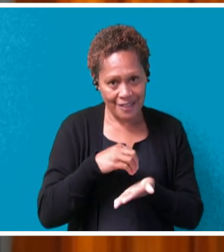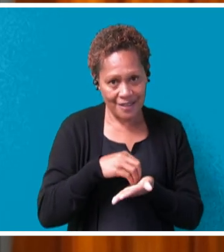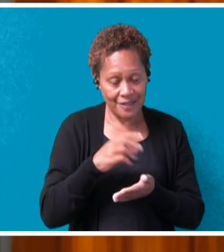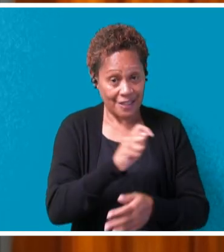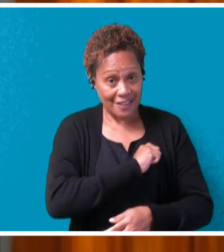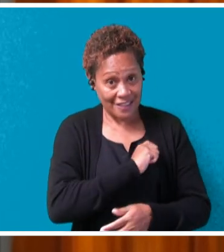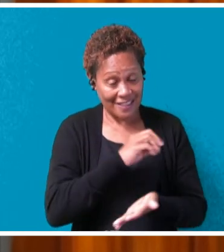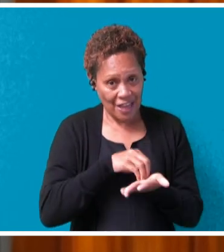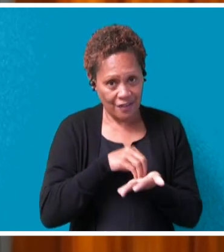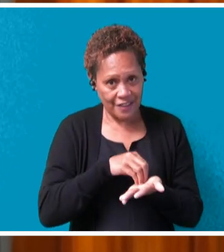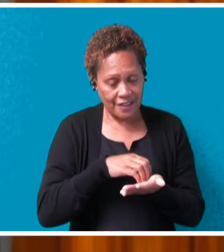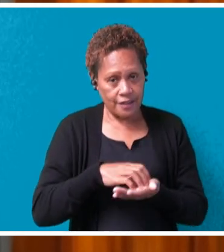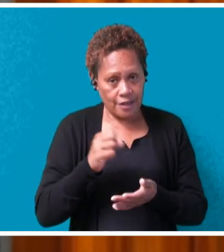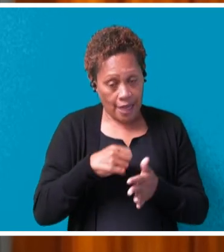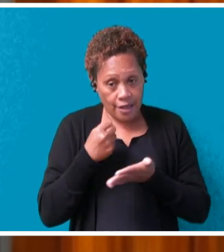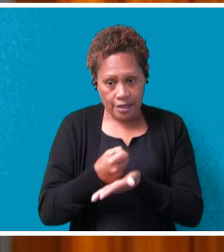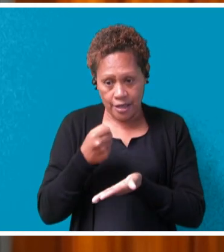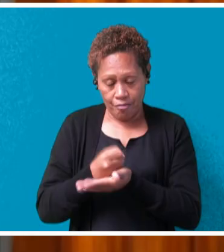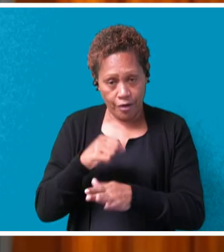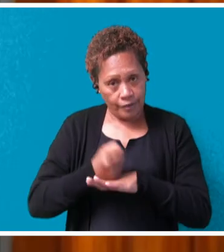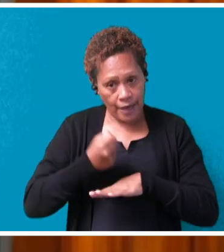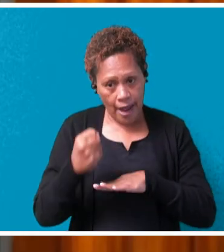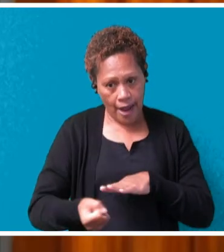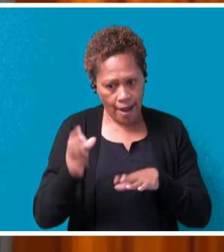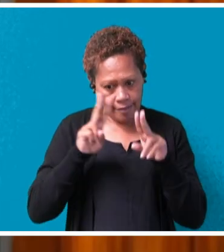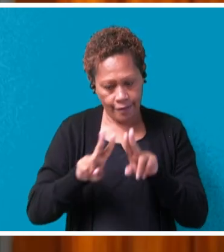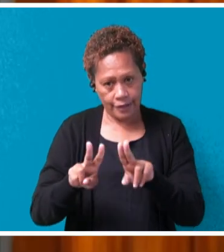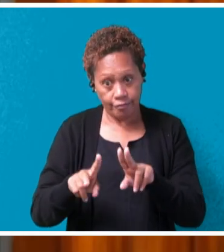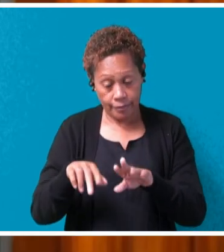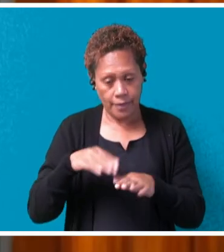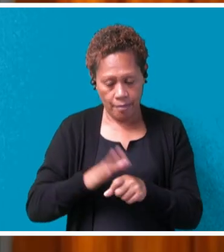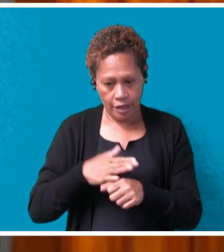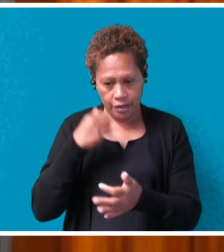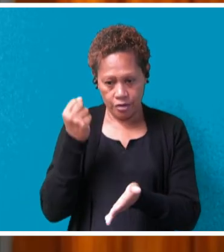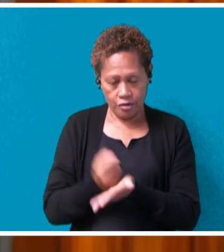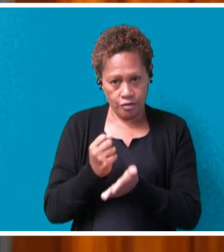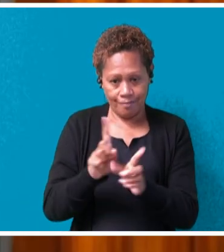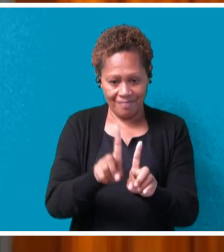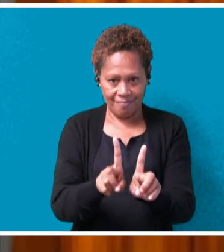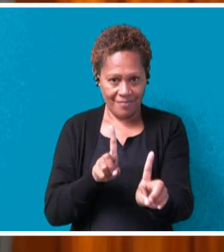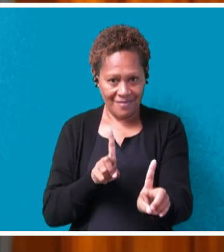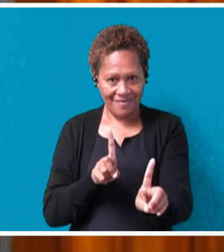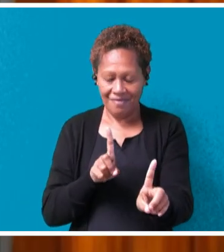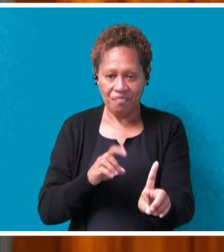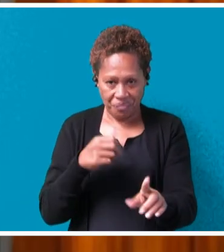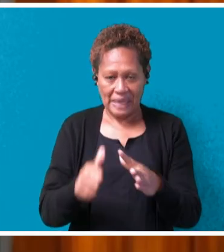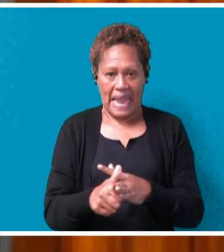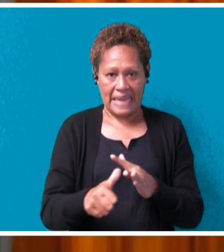justice services and support the government's vision of ensuring that no one is left behind in accessing